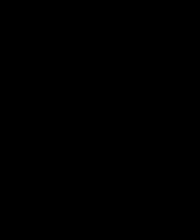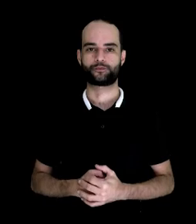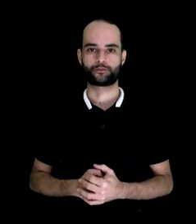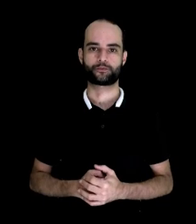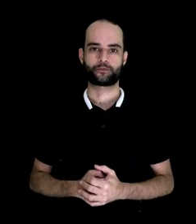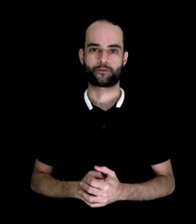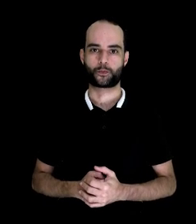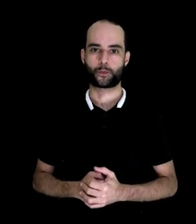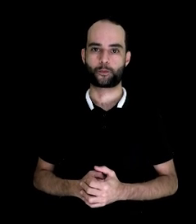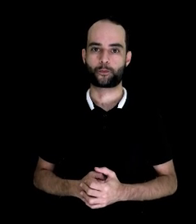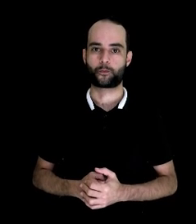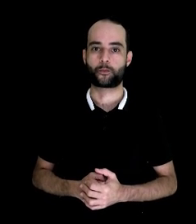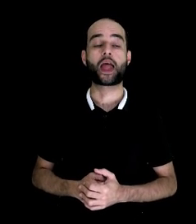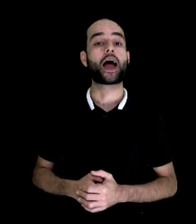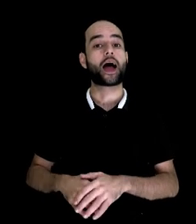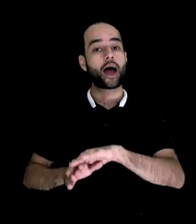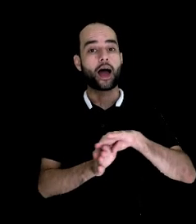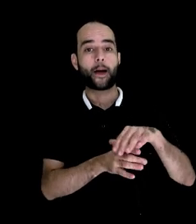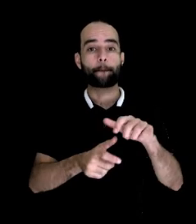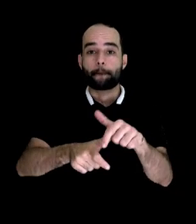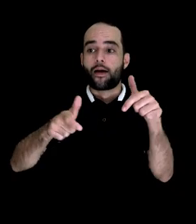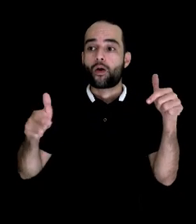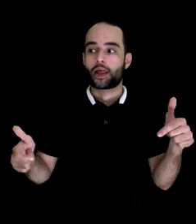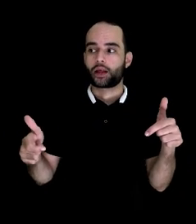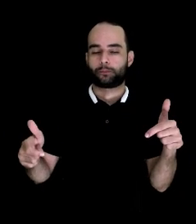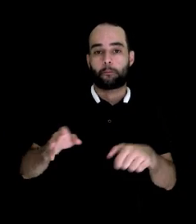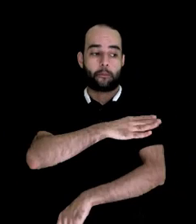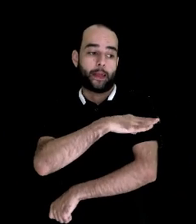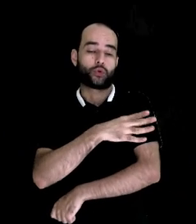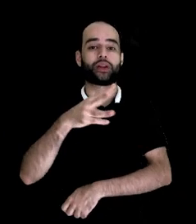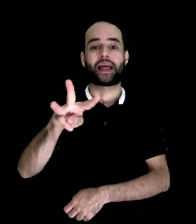written, most WFDB members have a negative